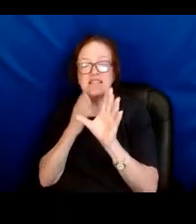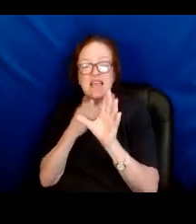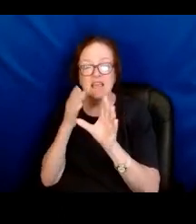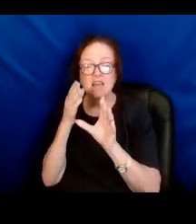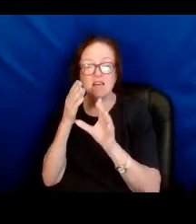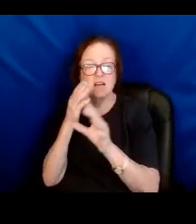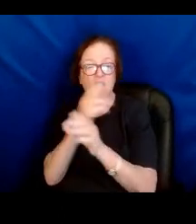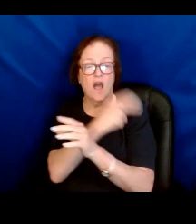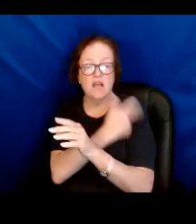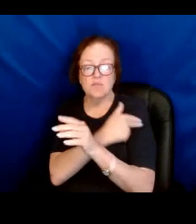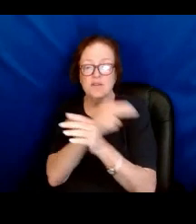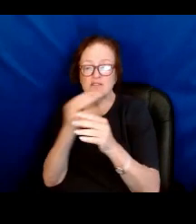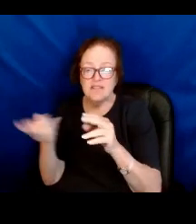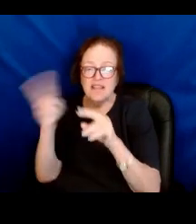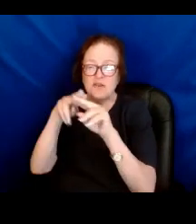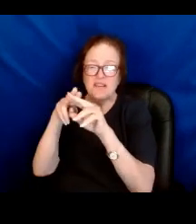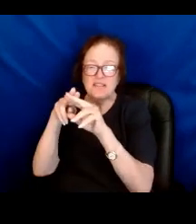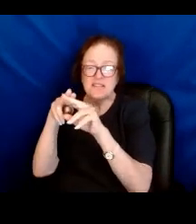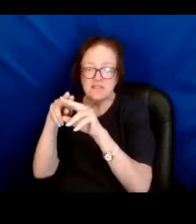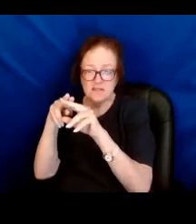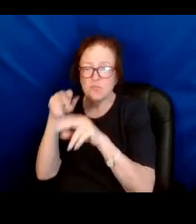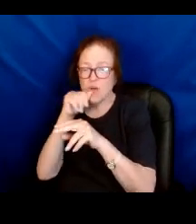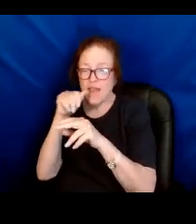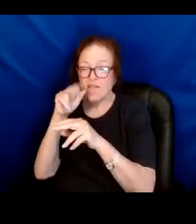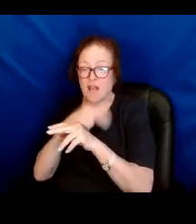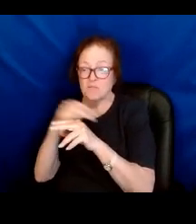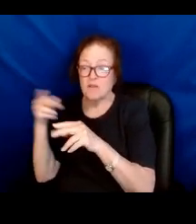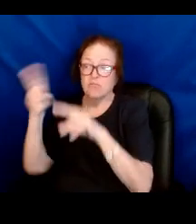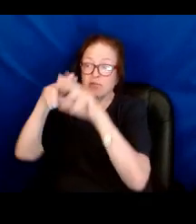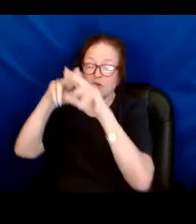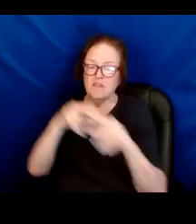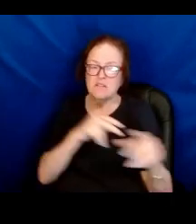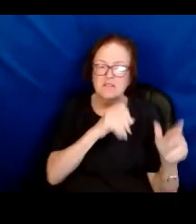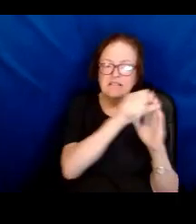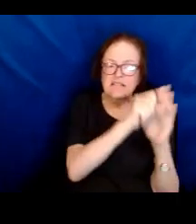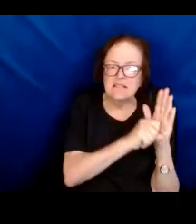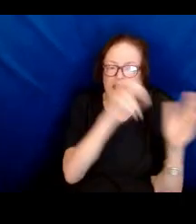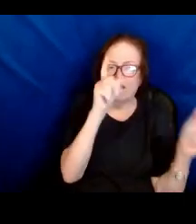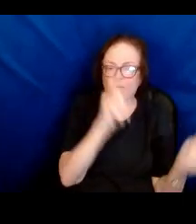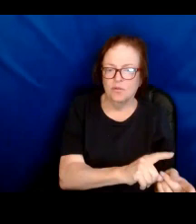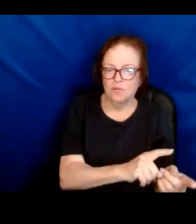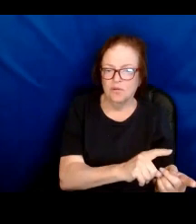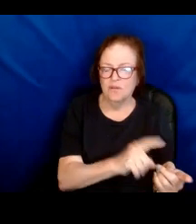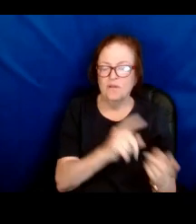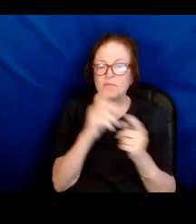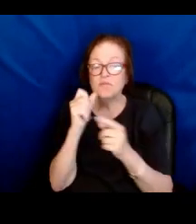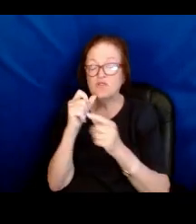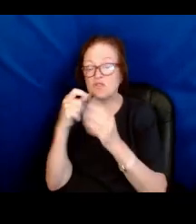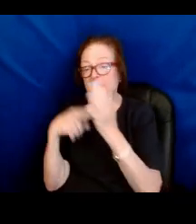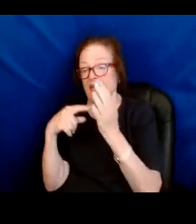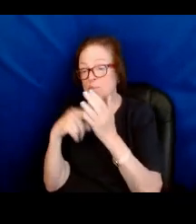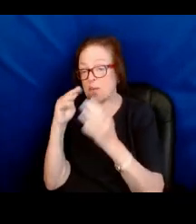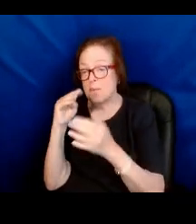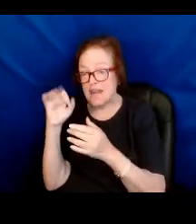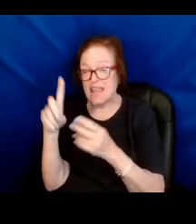a bit. General hospitals opened up separate psychiatric units because of the IMD rule. They can bill Medicaid for